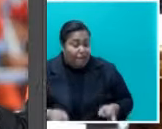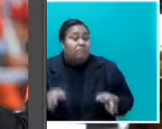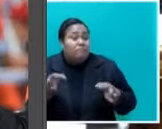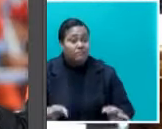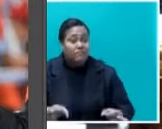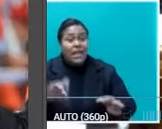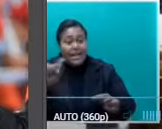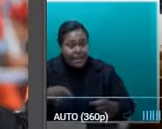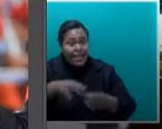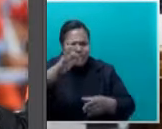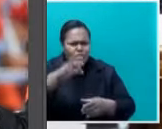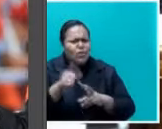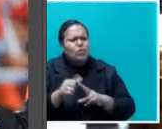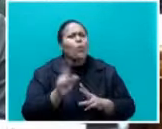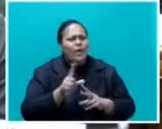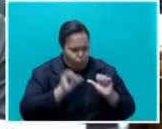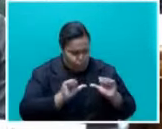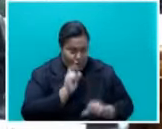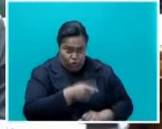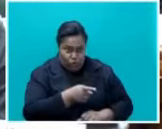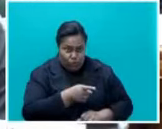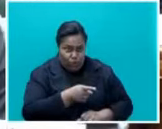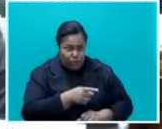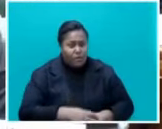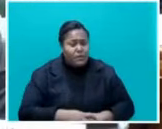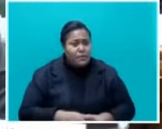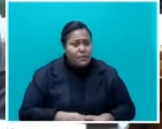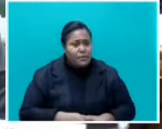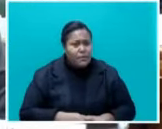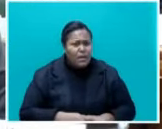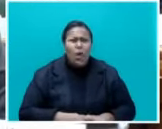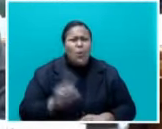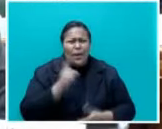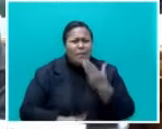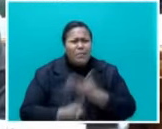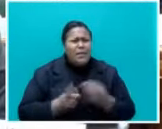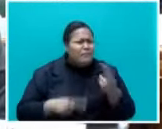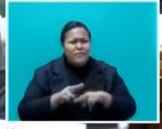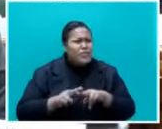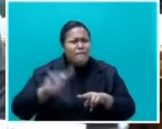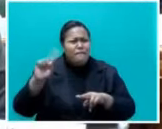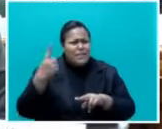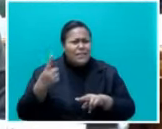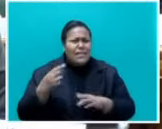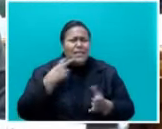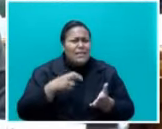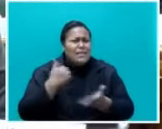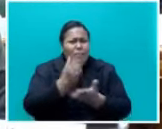also to protect you. What if some of Fiji First supporters go and register 5 times